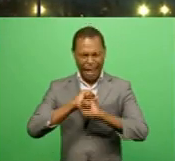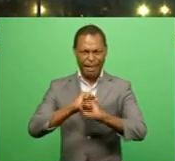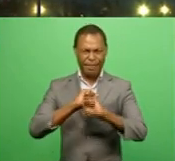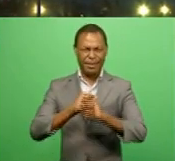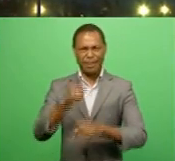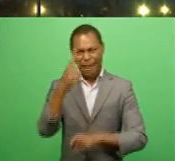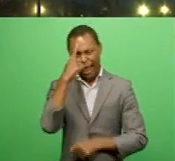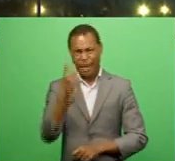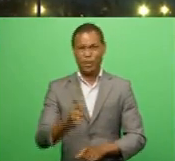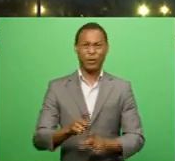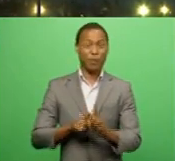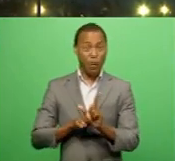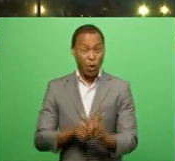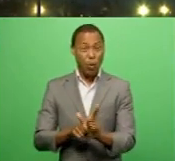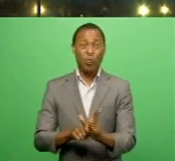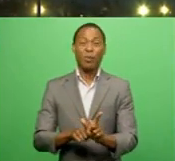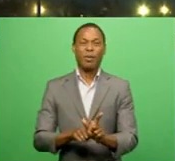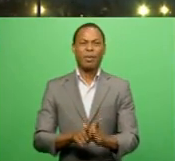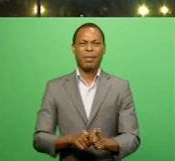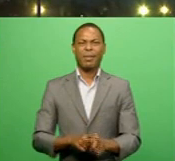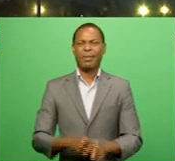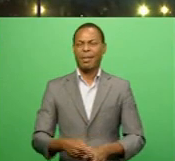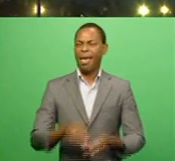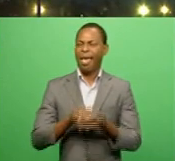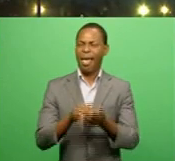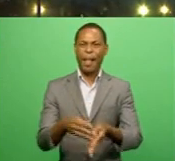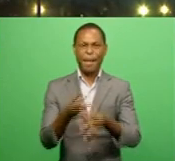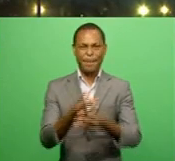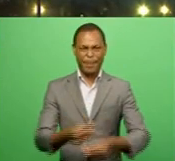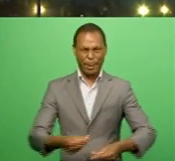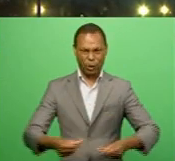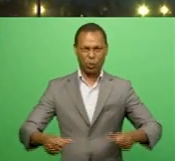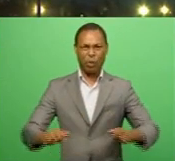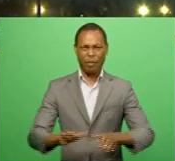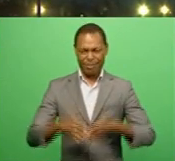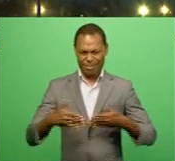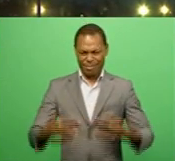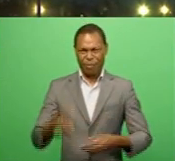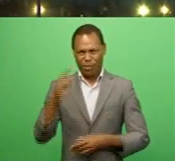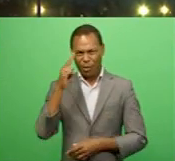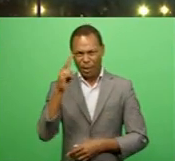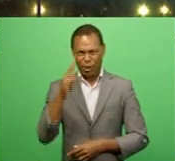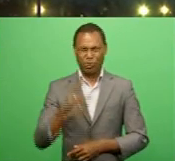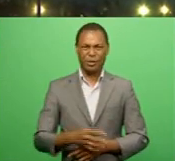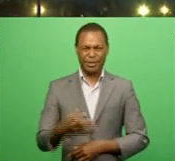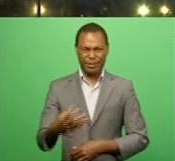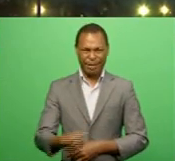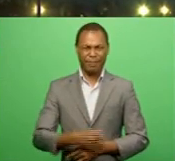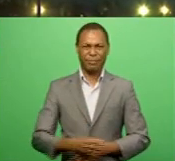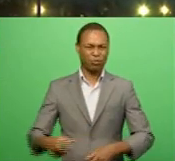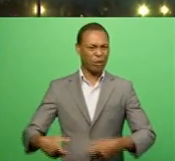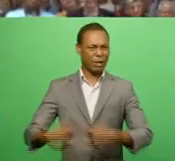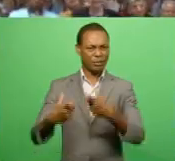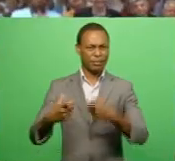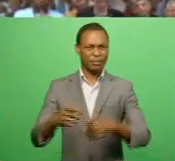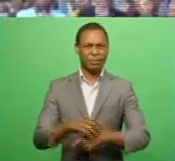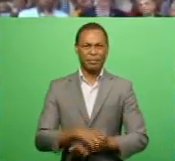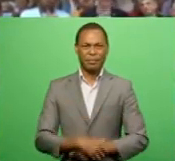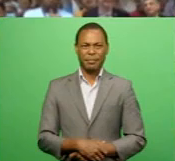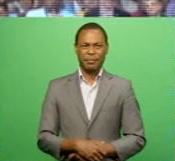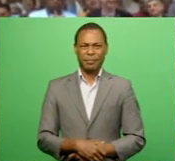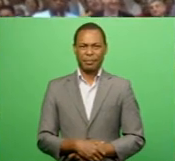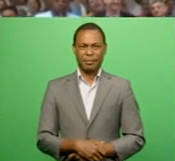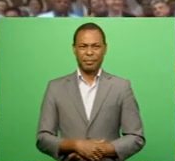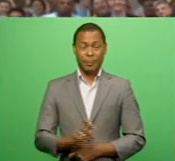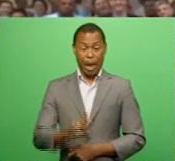youth will help find solutions to the problems being faced by vulnerable nations. Kritika Pratap has more. The